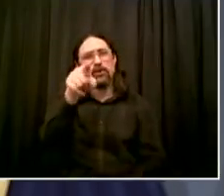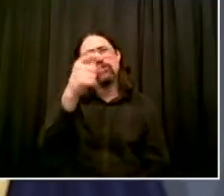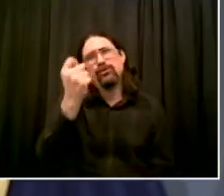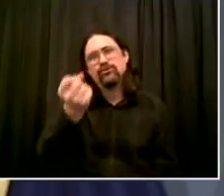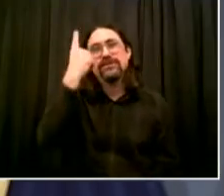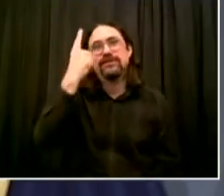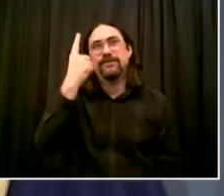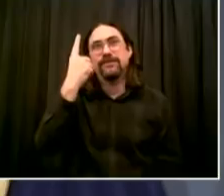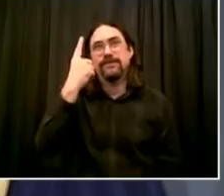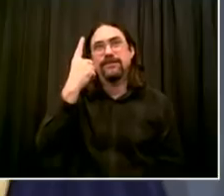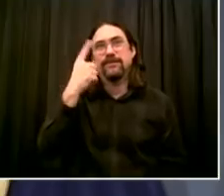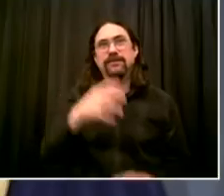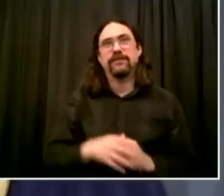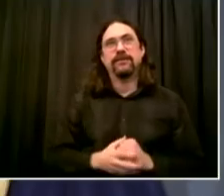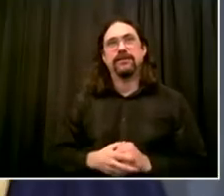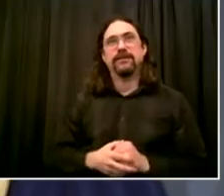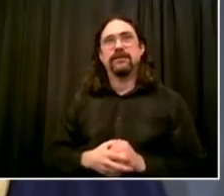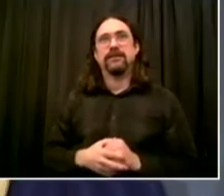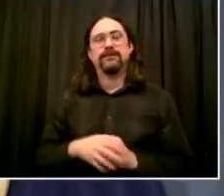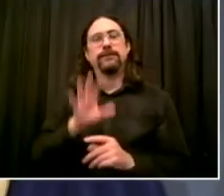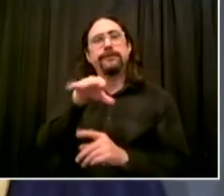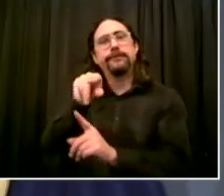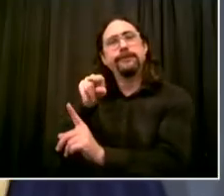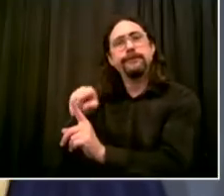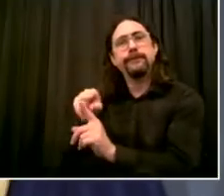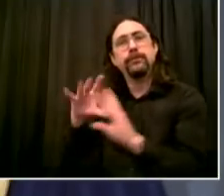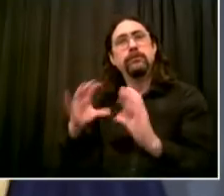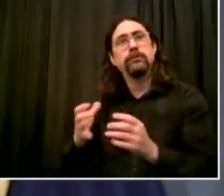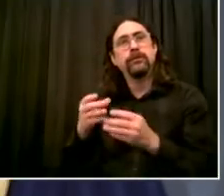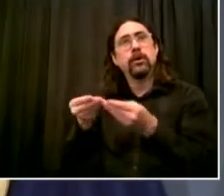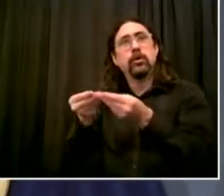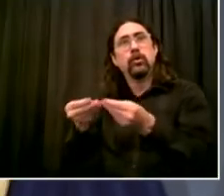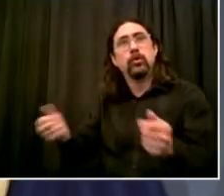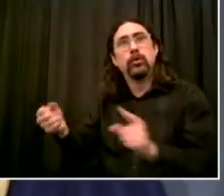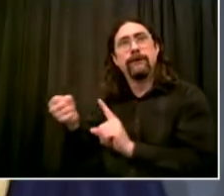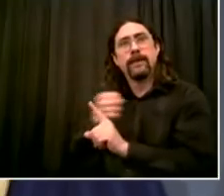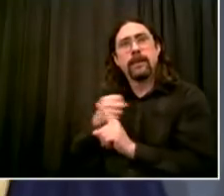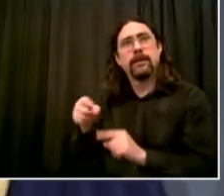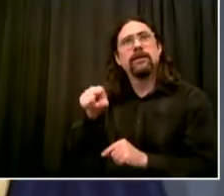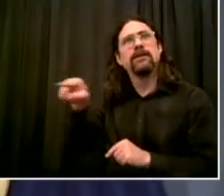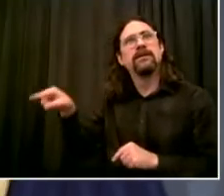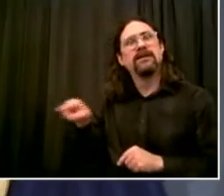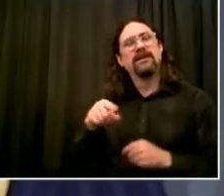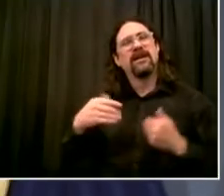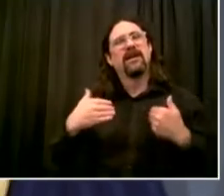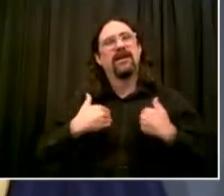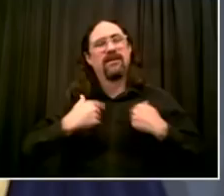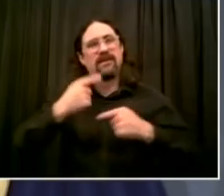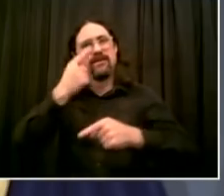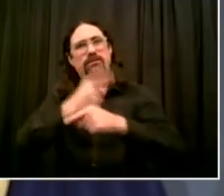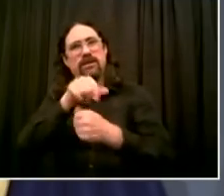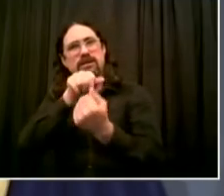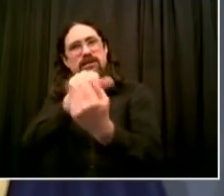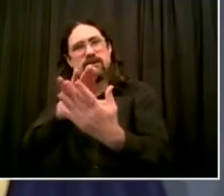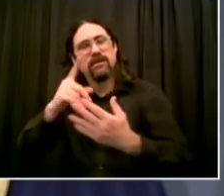in communities all over the city. I've spent a lot of time in public housing developments. There's still way too much violence out there. And as we're